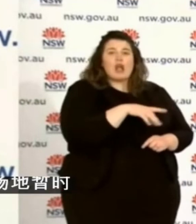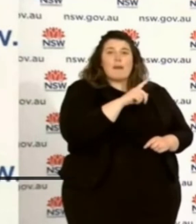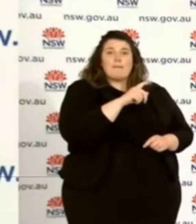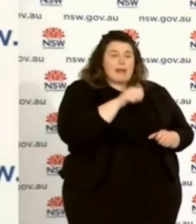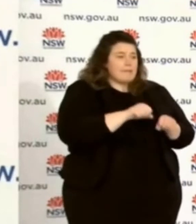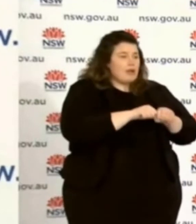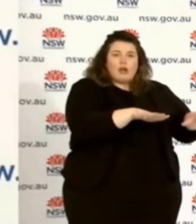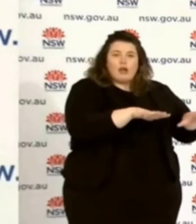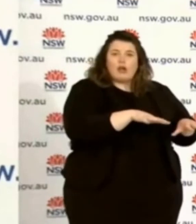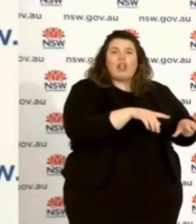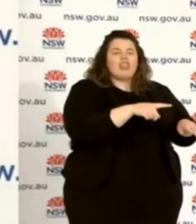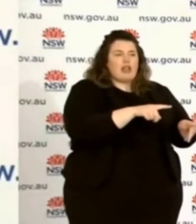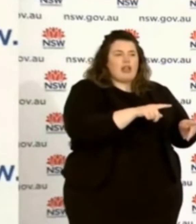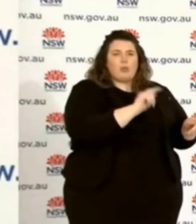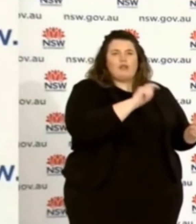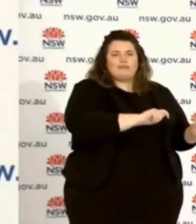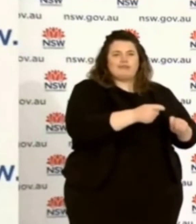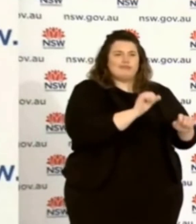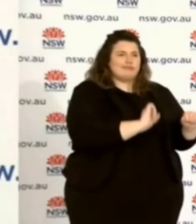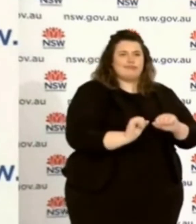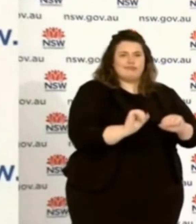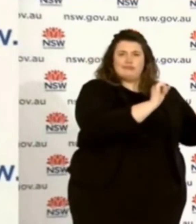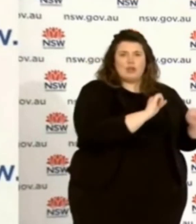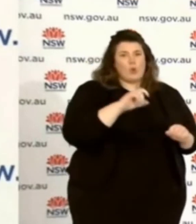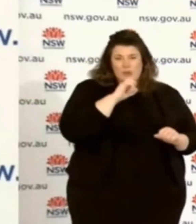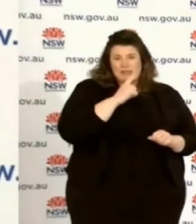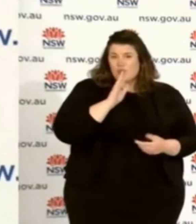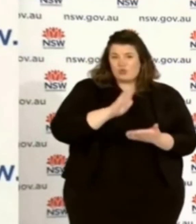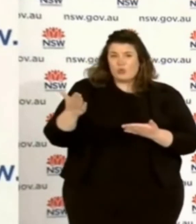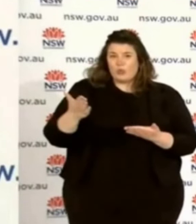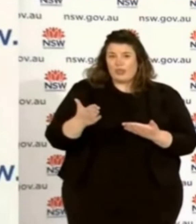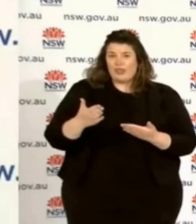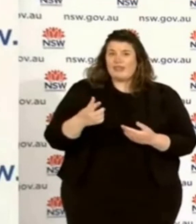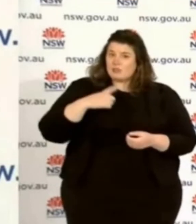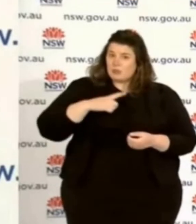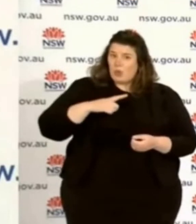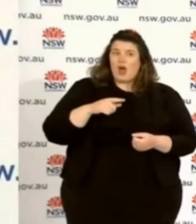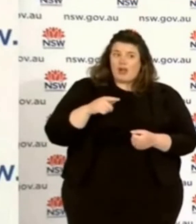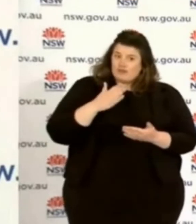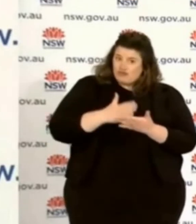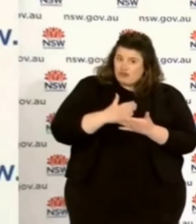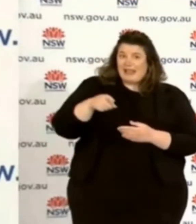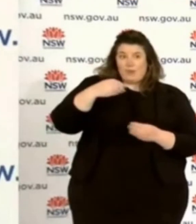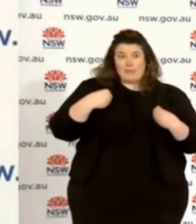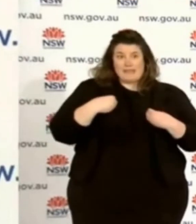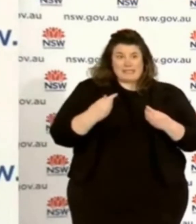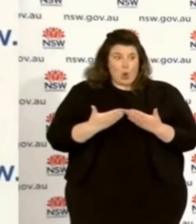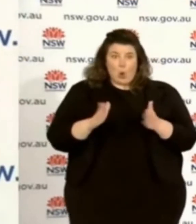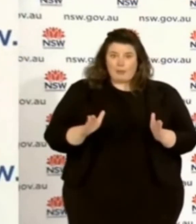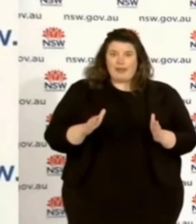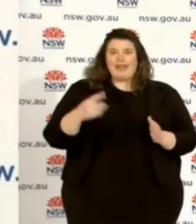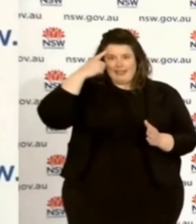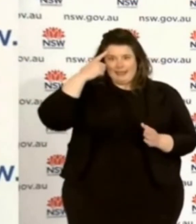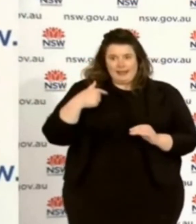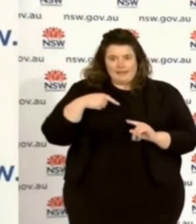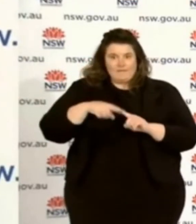reopened. So we will experience that, and we don't want to sugarcoat that. But that's why it's in the business's interest to prevent that from happening, to make